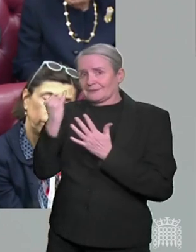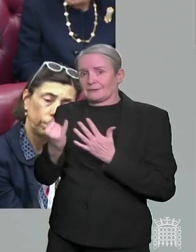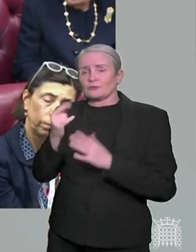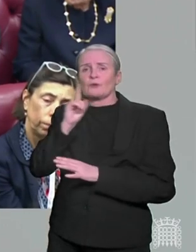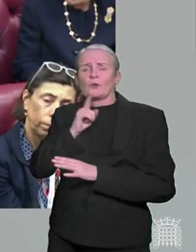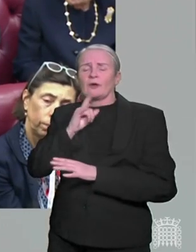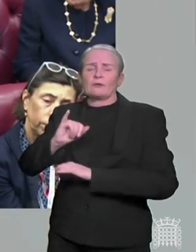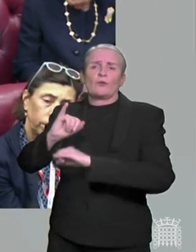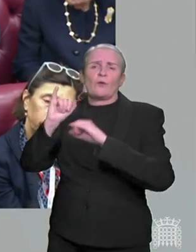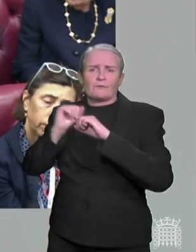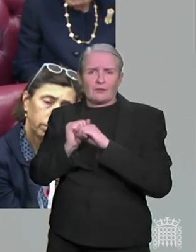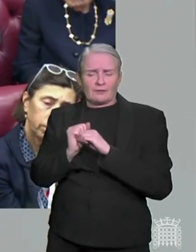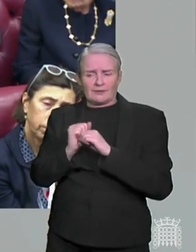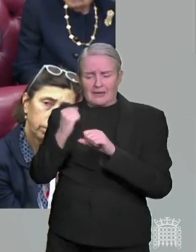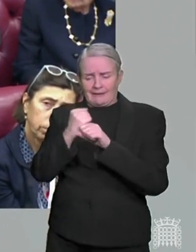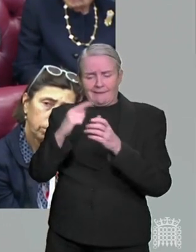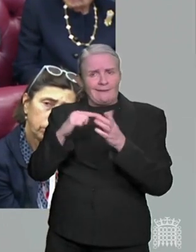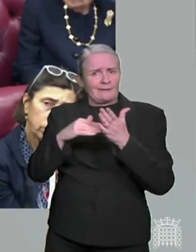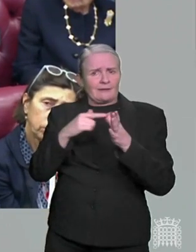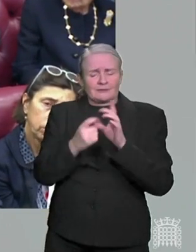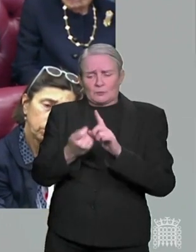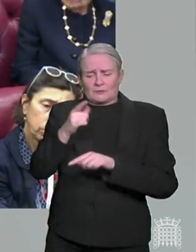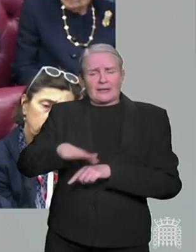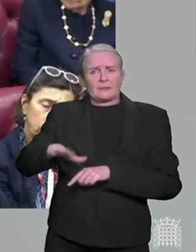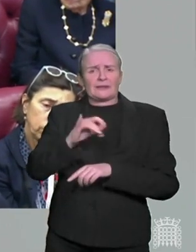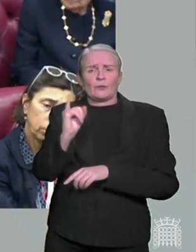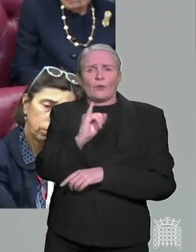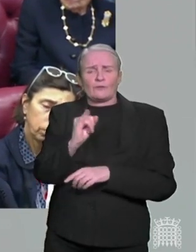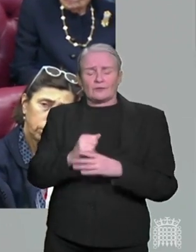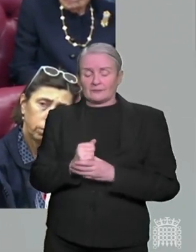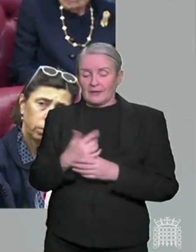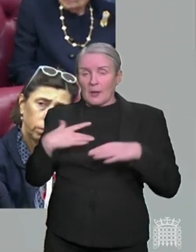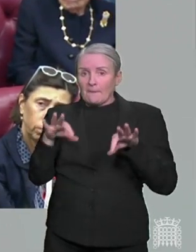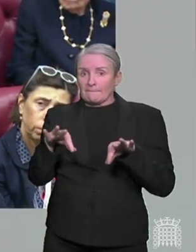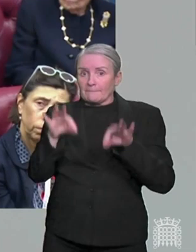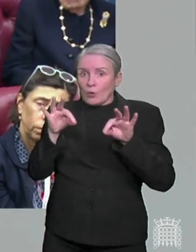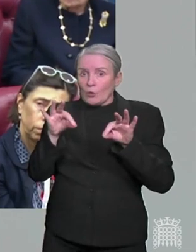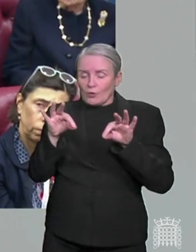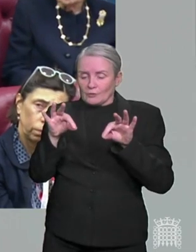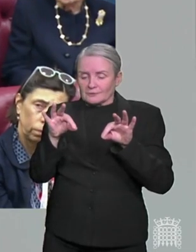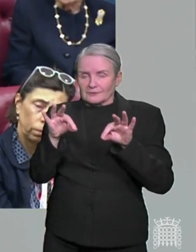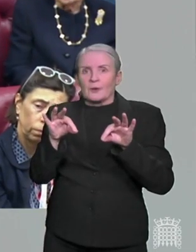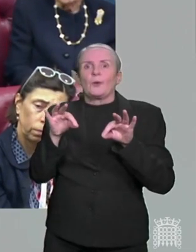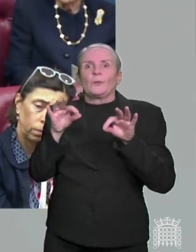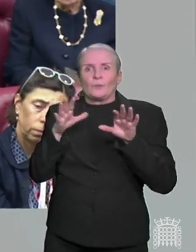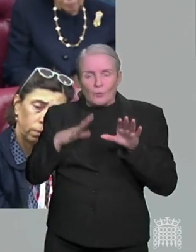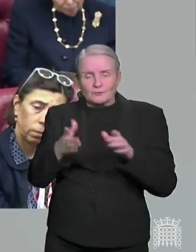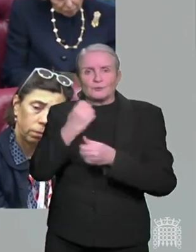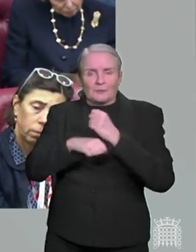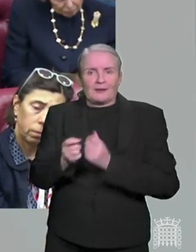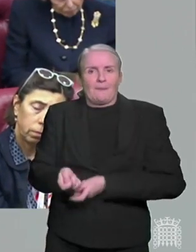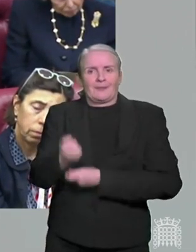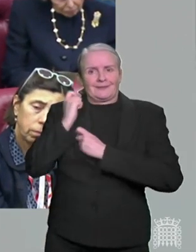an end to this killing. Let me just make this point, that the pause we're calling for, we want to turn into a ceasefire by making